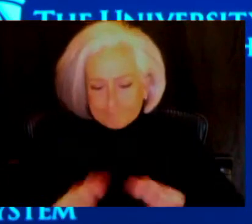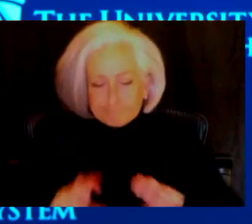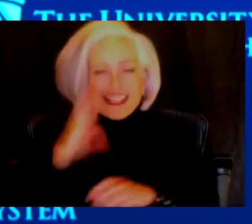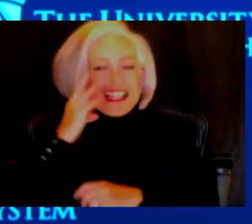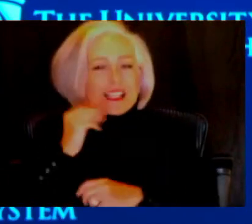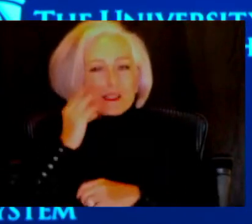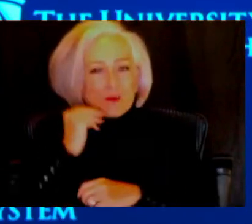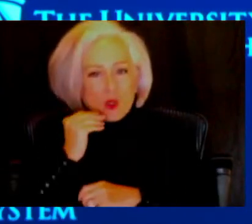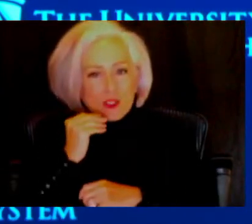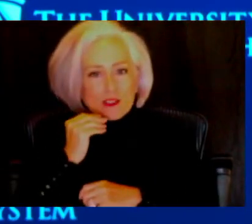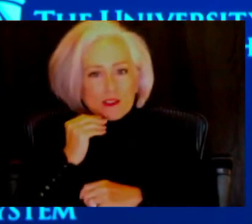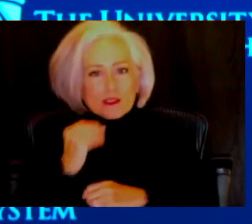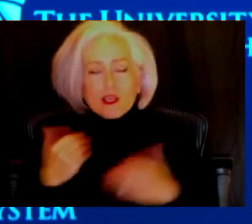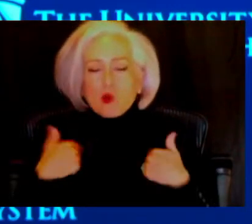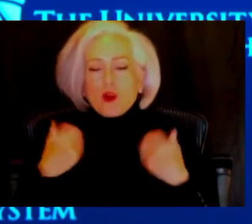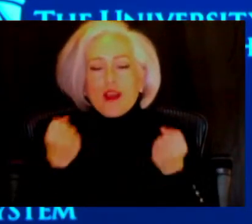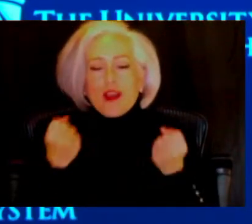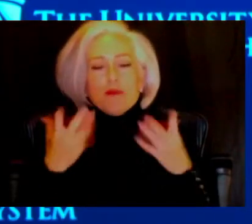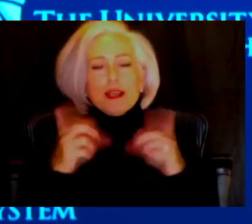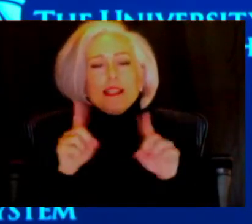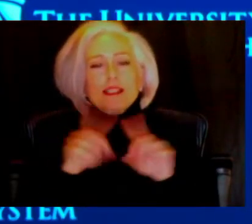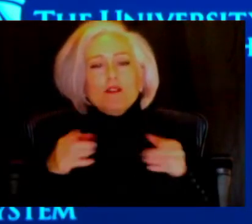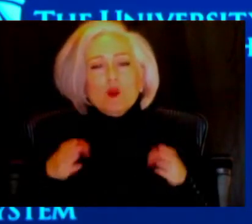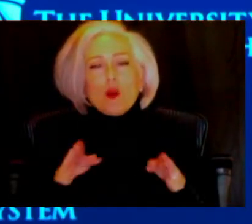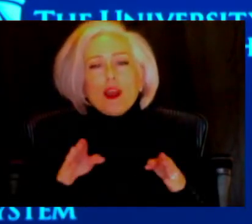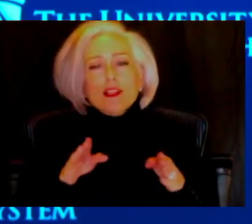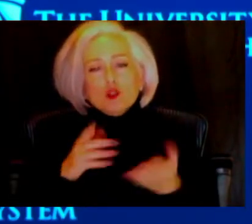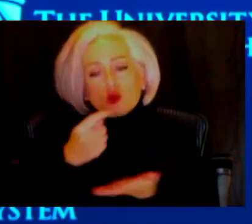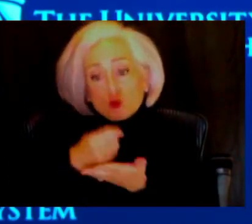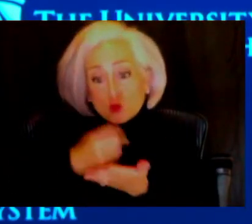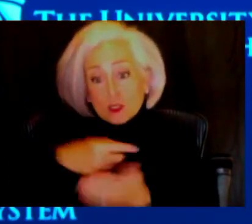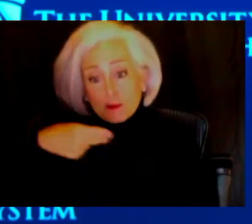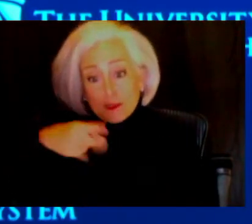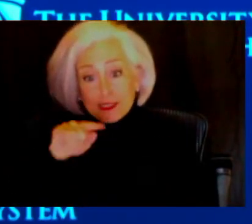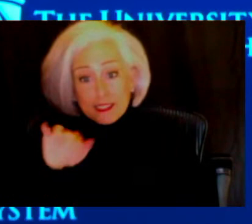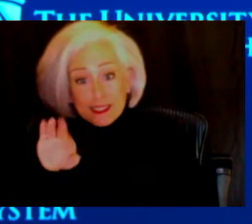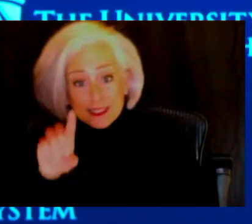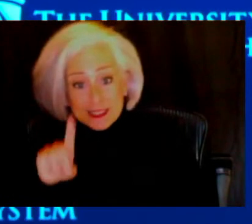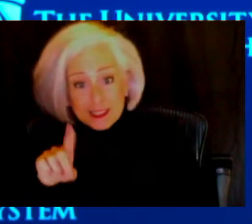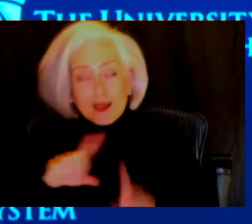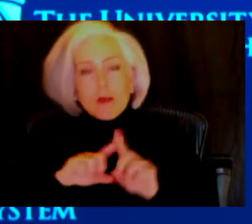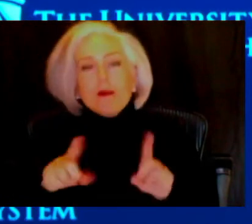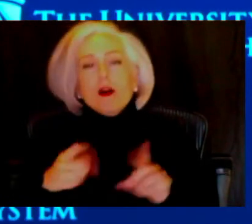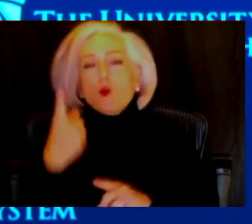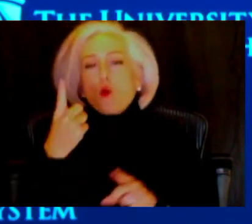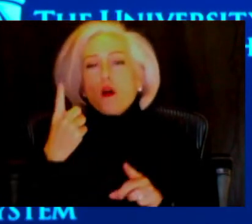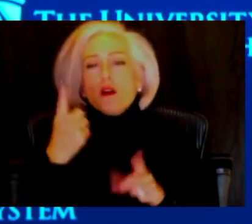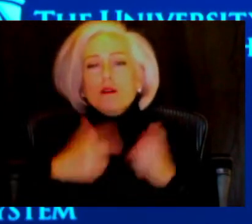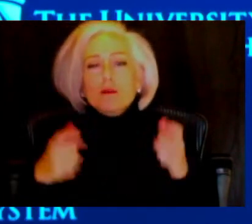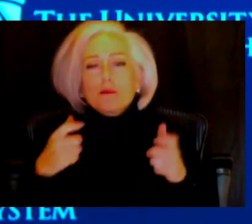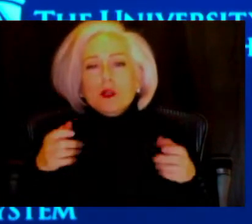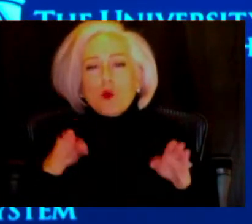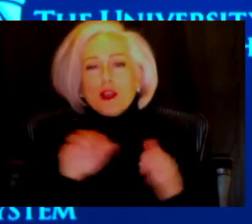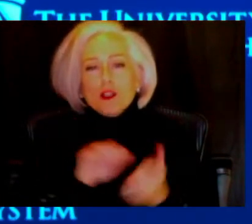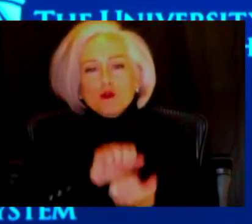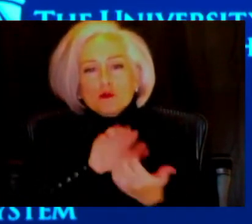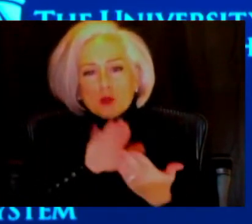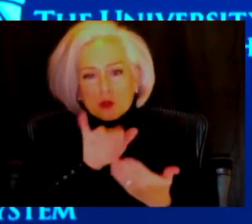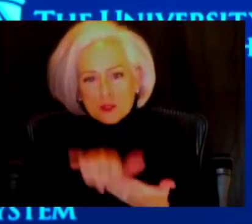to treat PTSD, but one of the biggest ways is making the person that's suffering